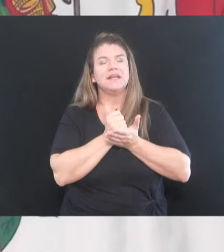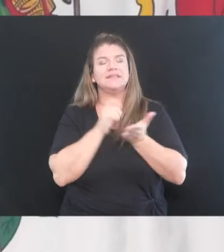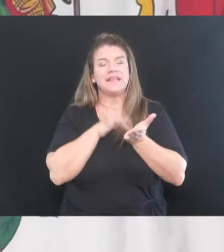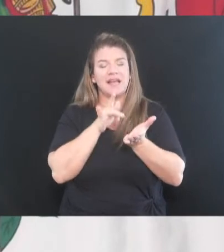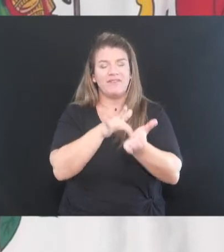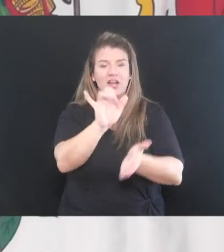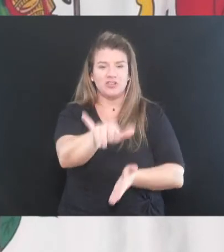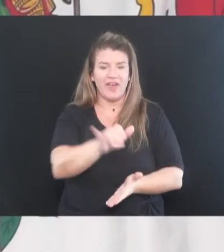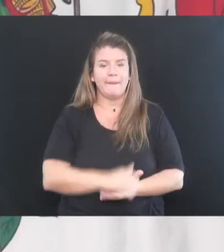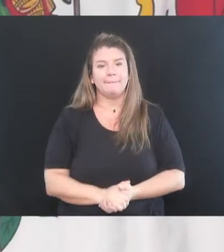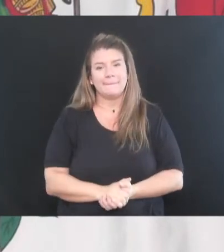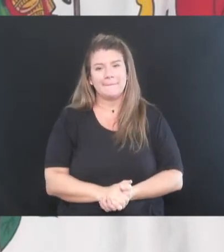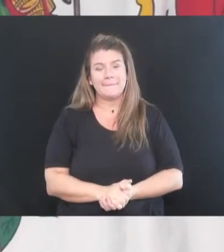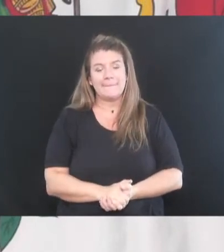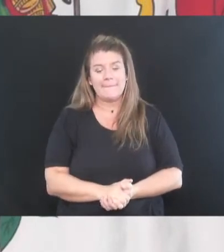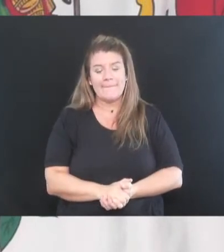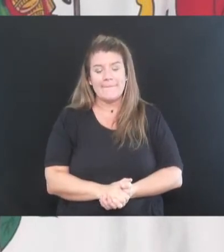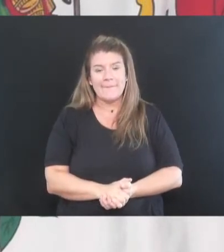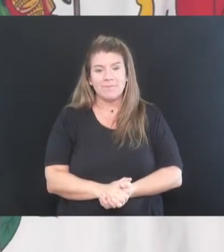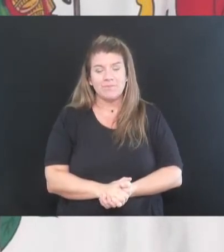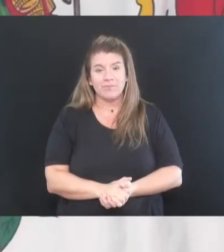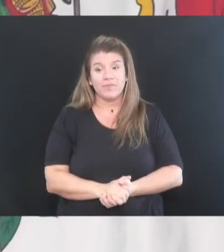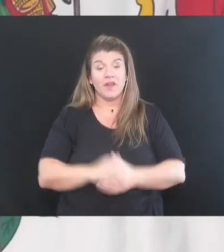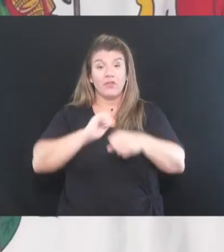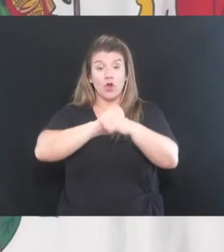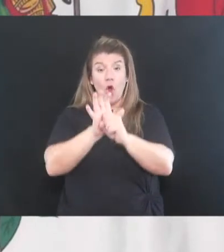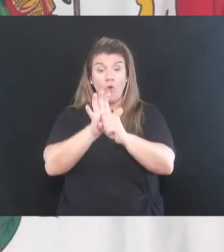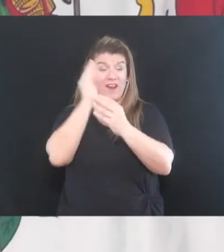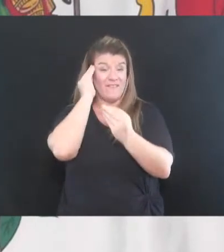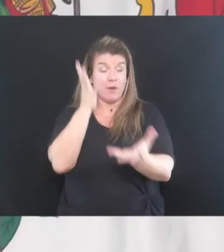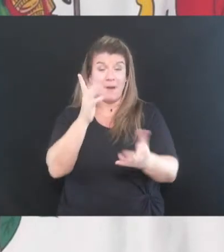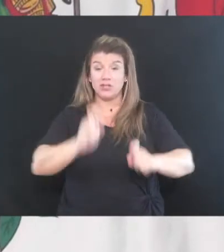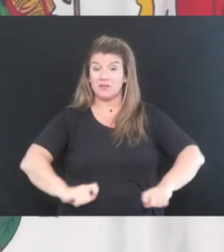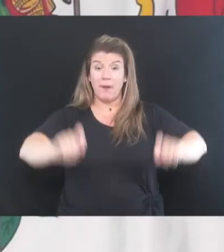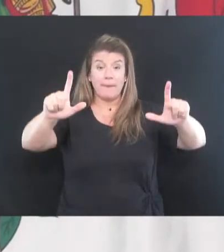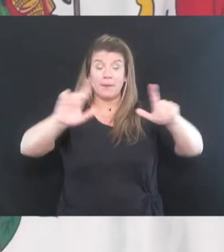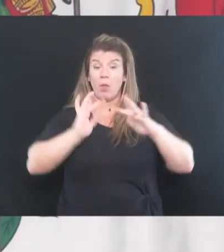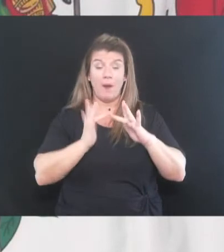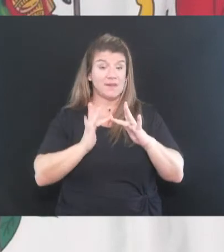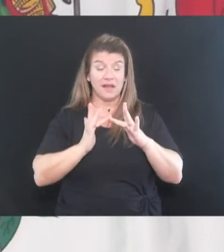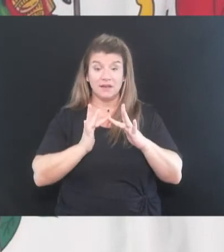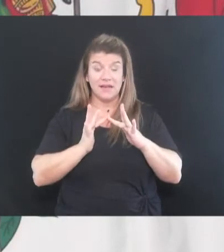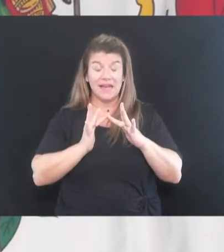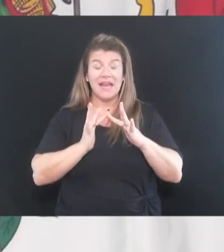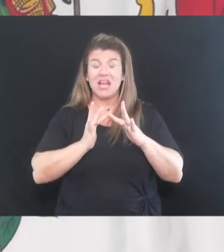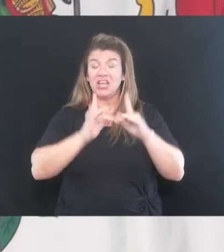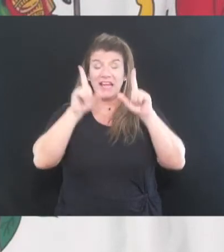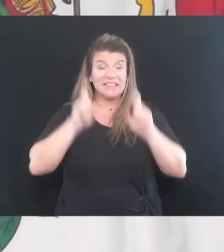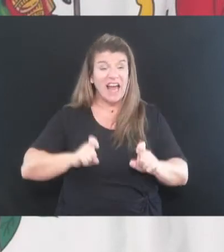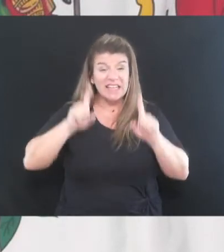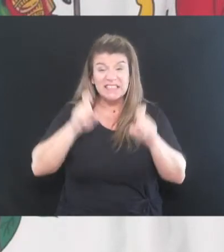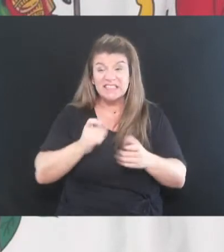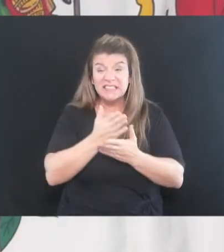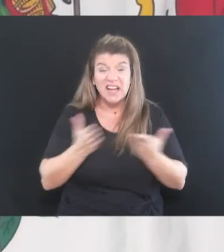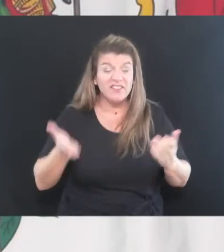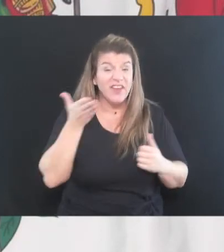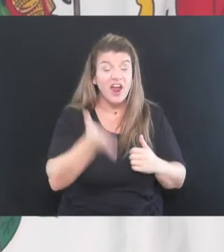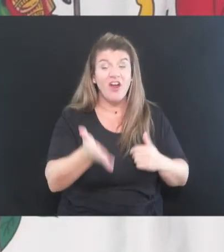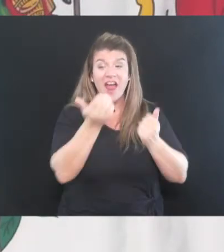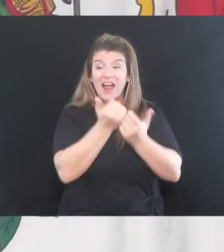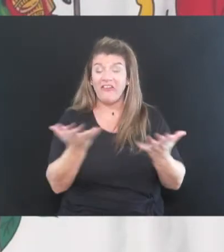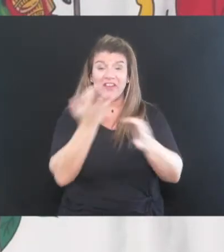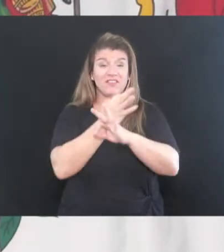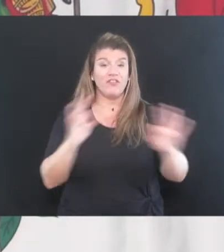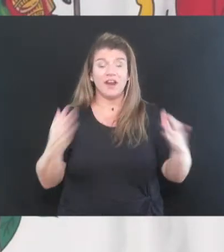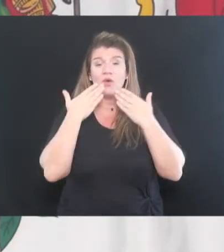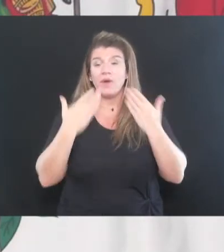of that voucher. All the COVID information's up on my website. The get tested stuff and everything's all free. We